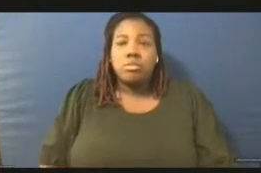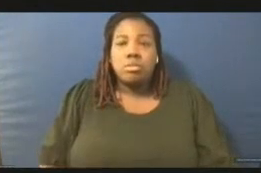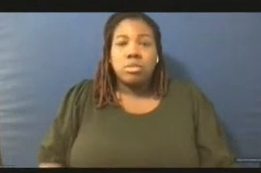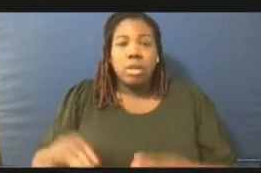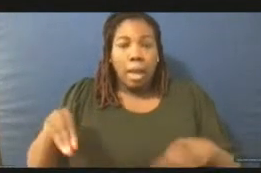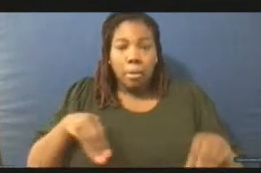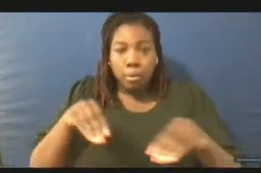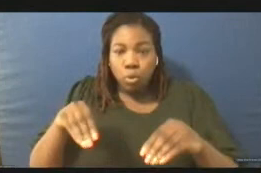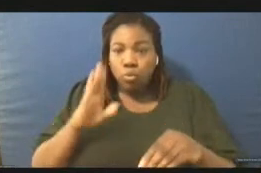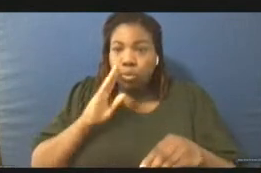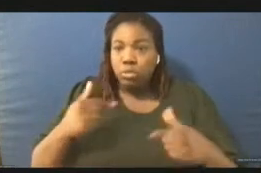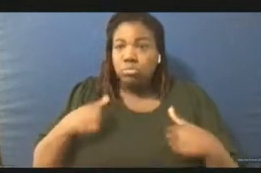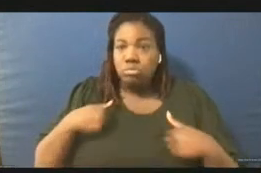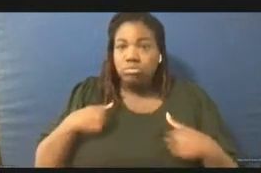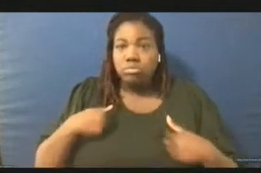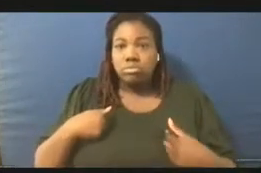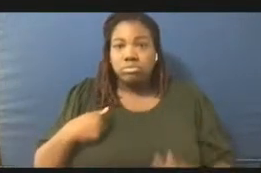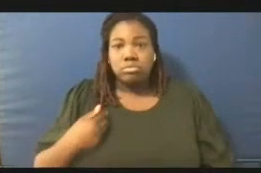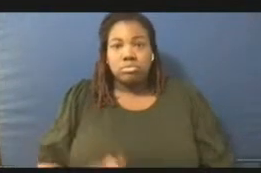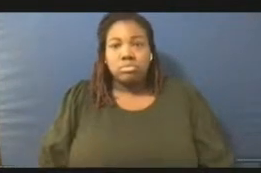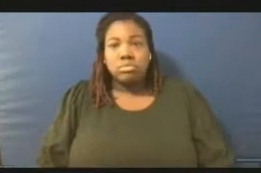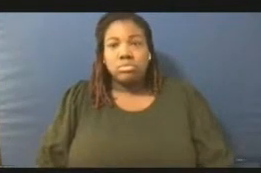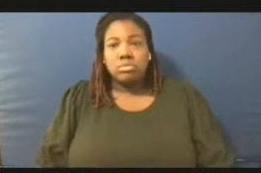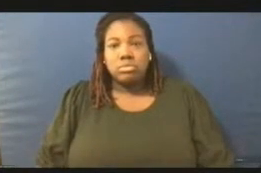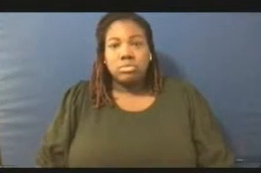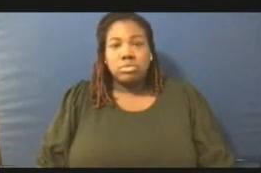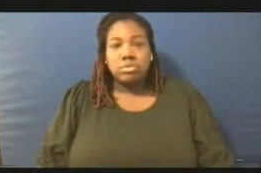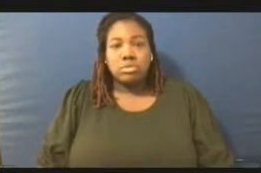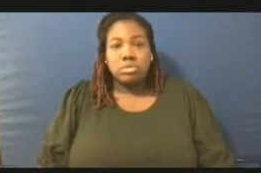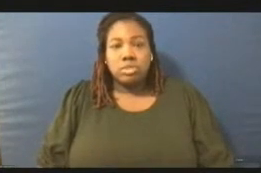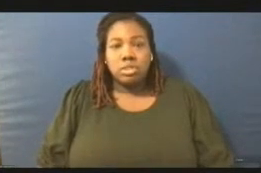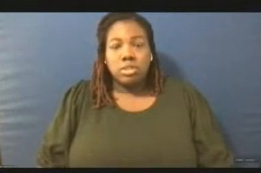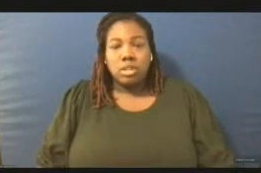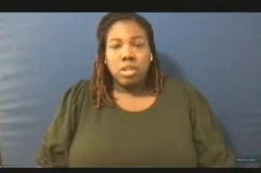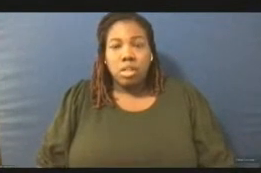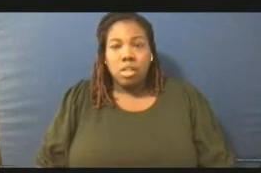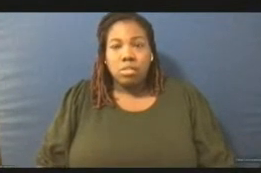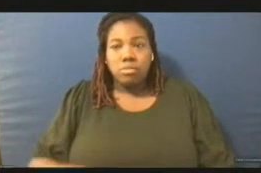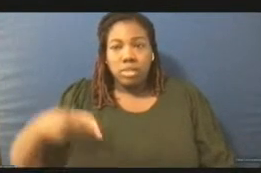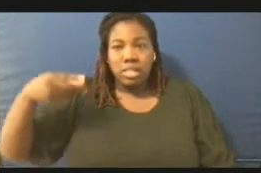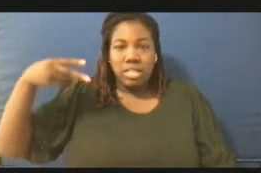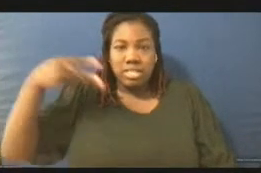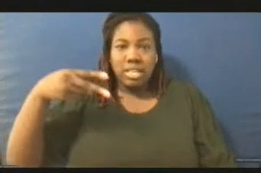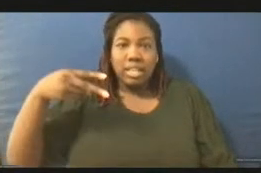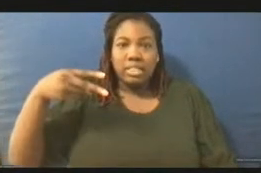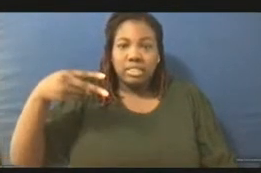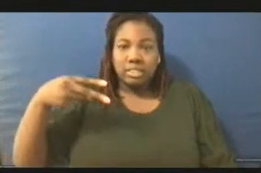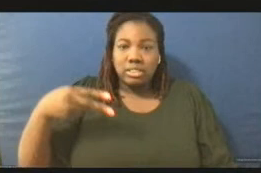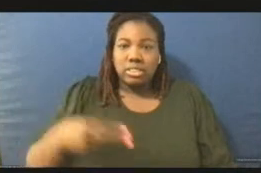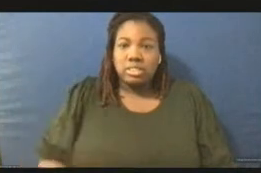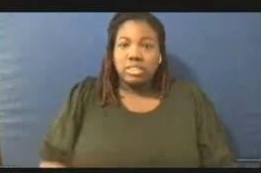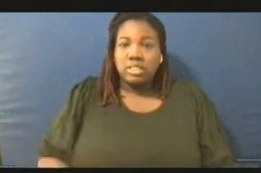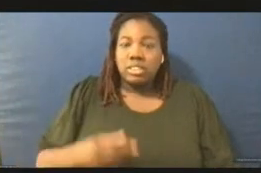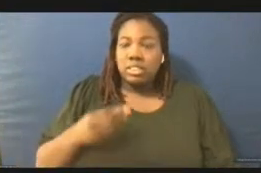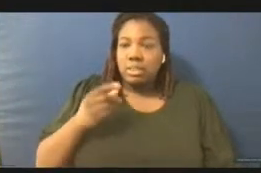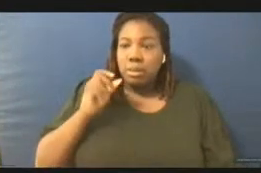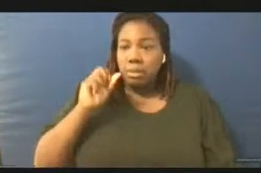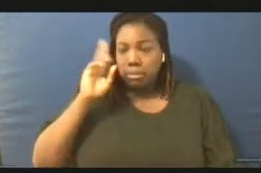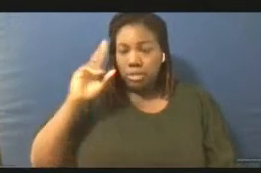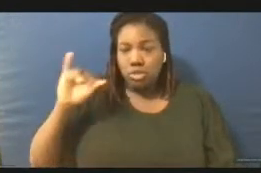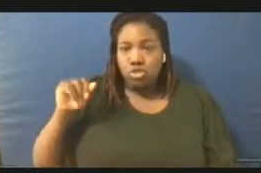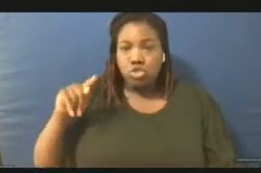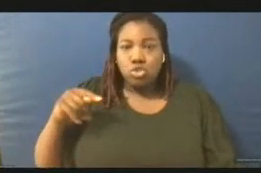moved. Thank you very much, Mr. Imperato. Second, Madam Chair. Second, thank you, Mr. Joseph. Any